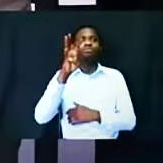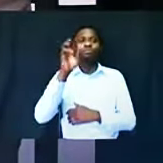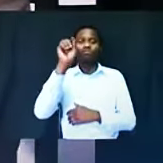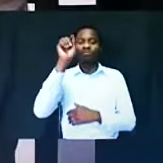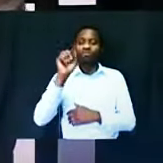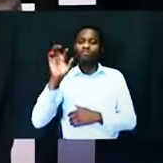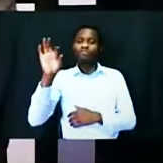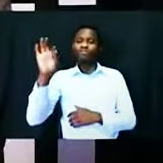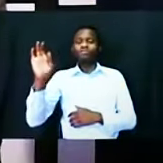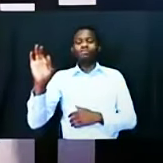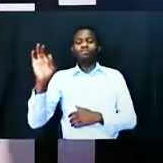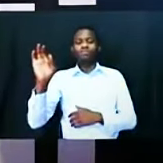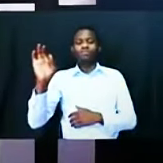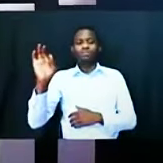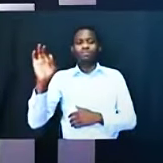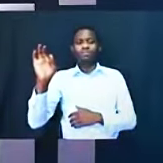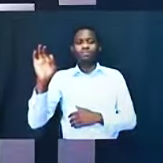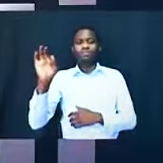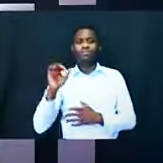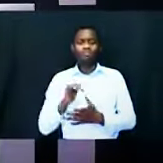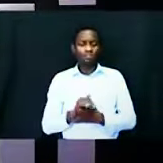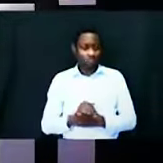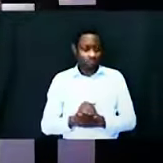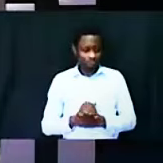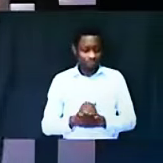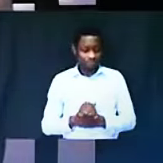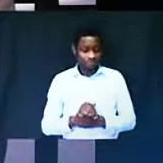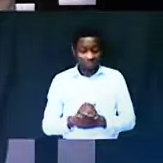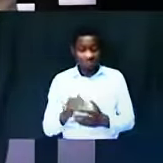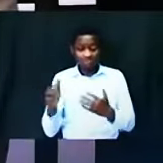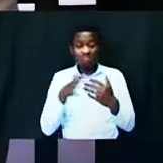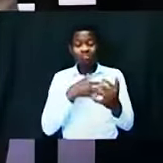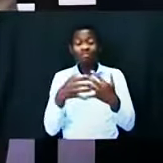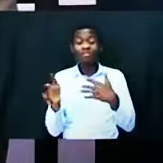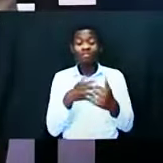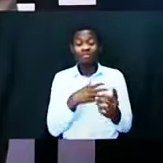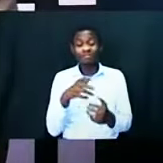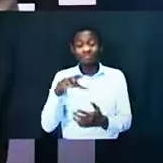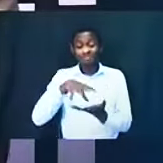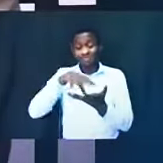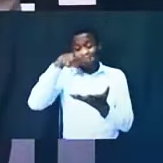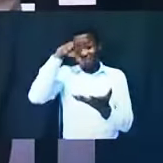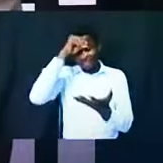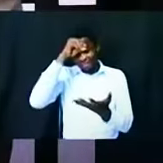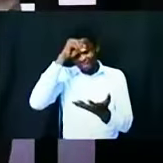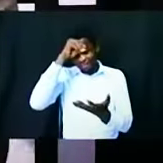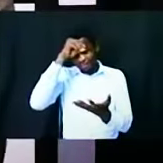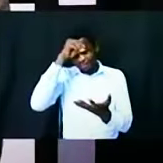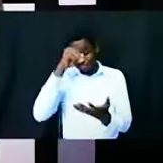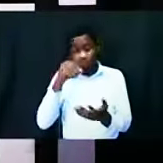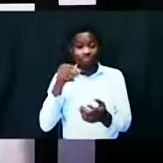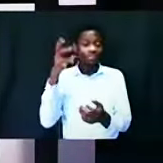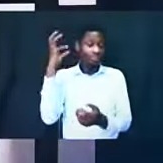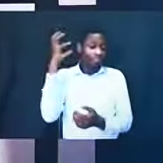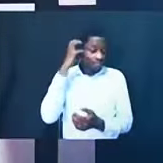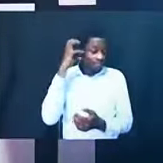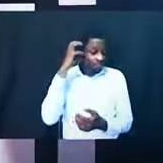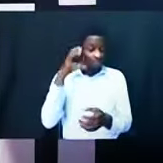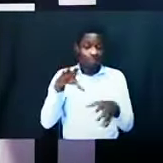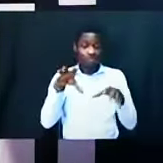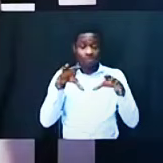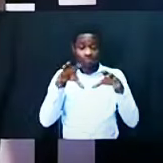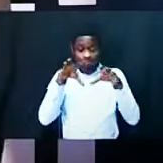Whatever you have learned or received or heard from me, or seen in